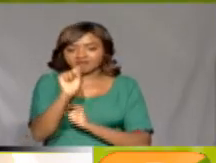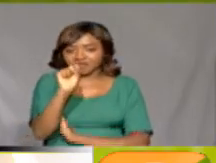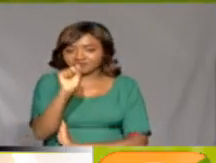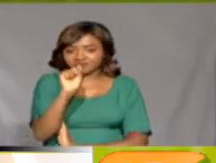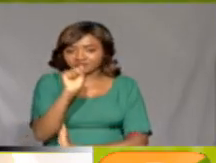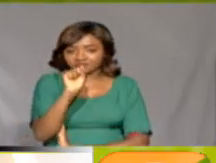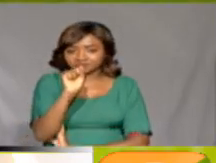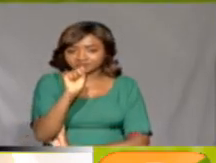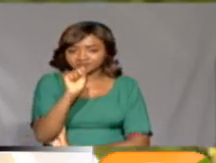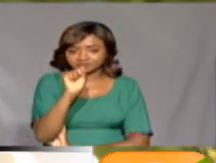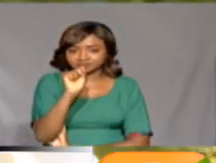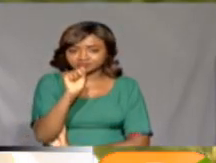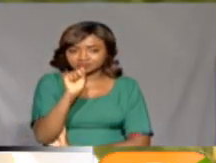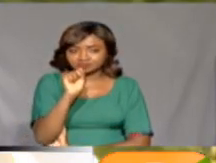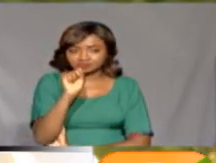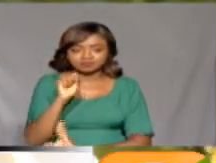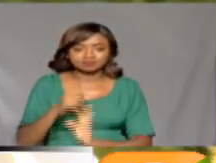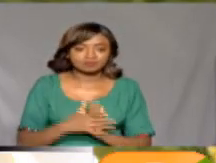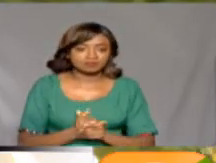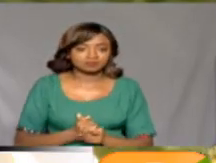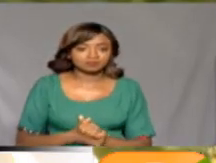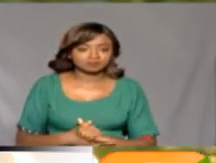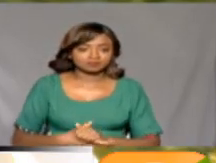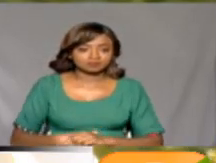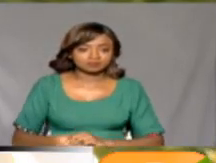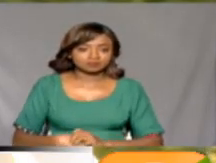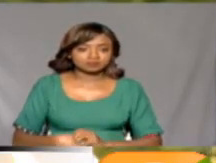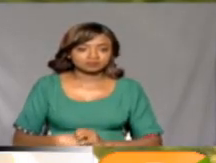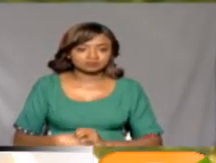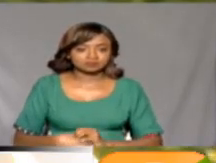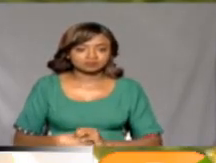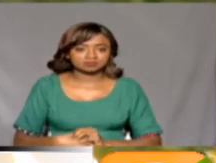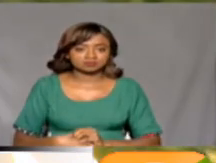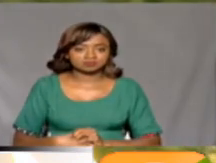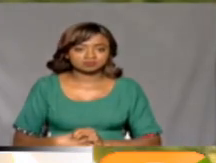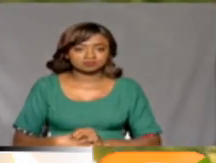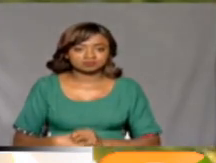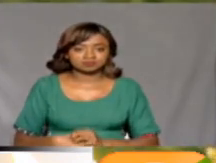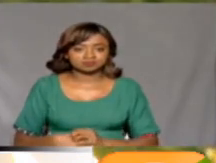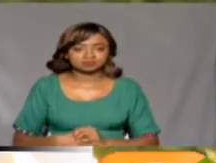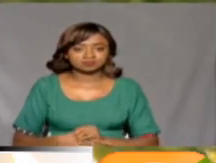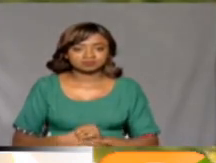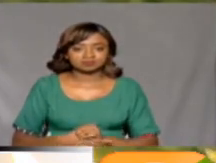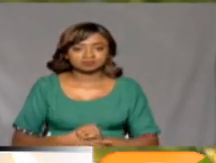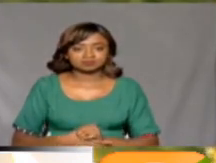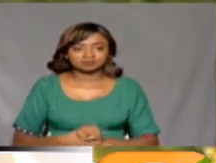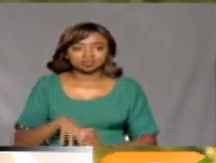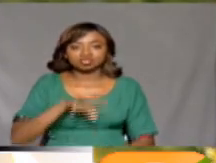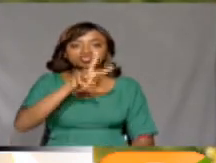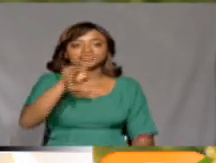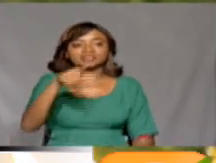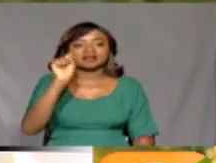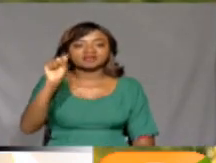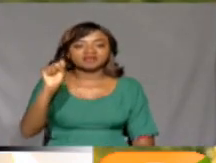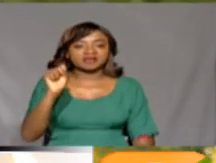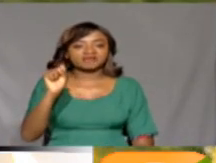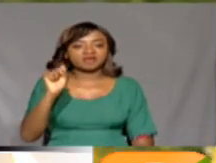2005. The trouble now is when we had this meeting in Eldama Ravine,